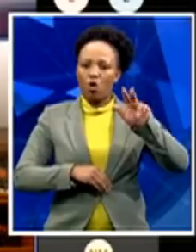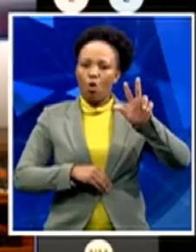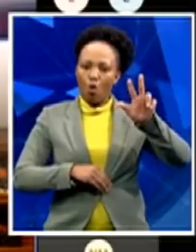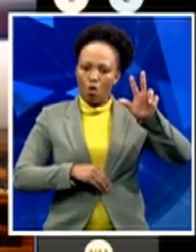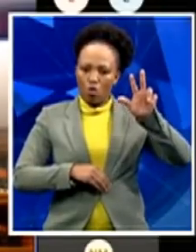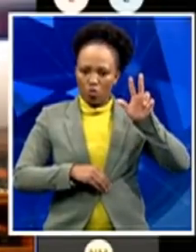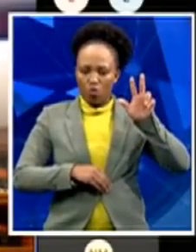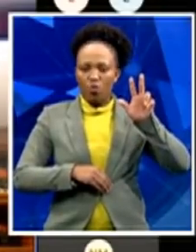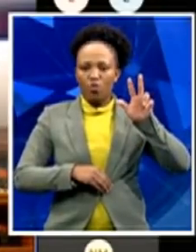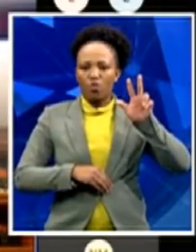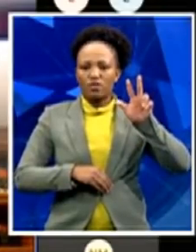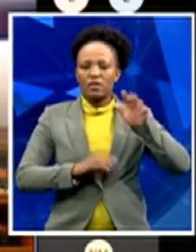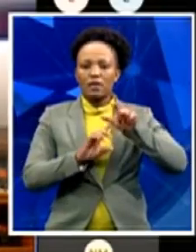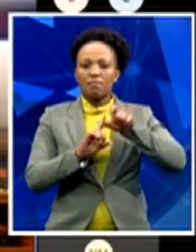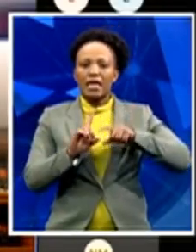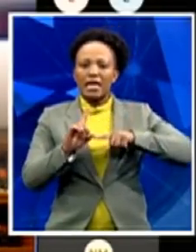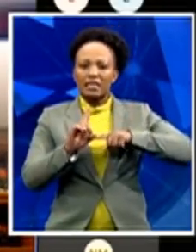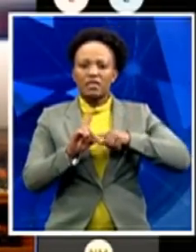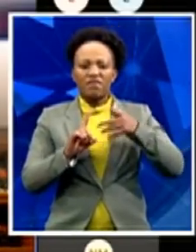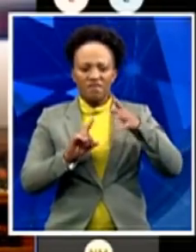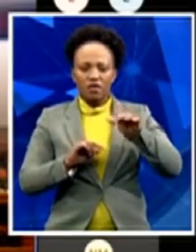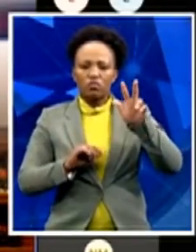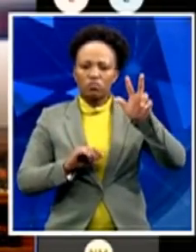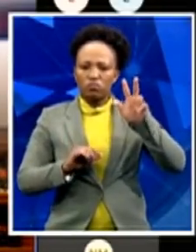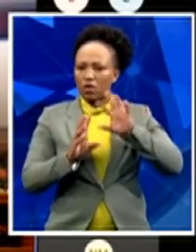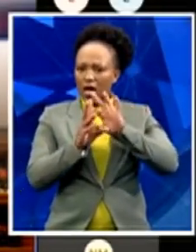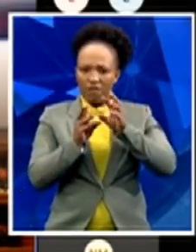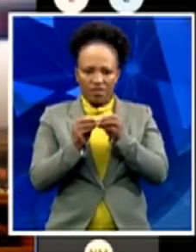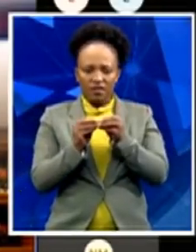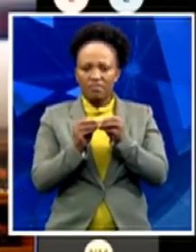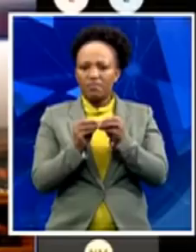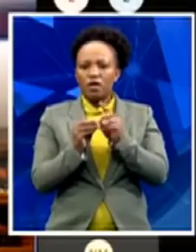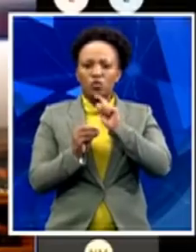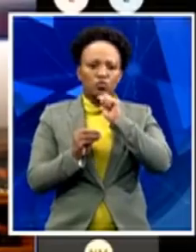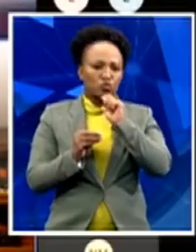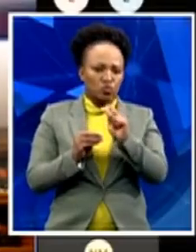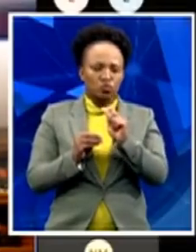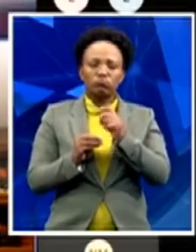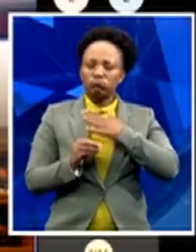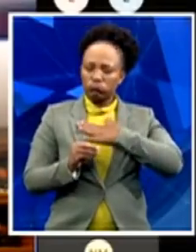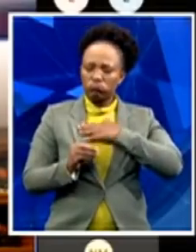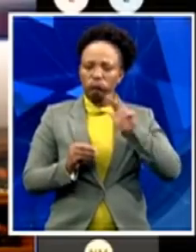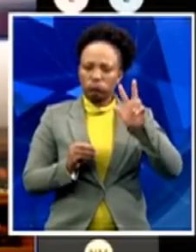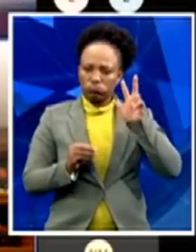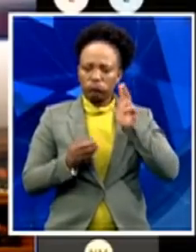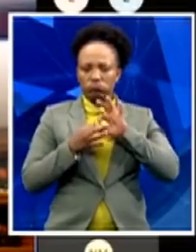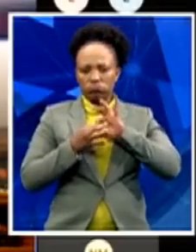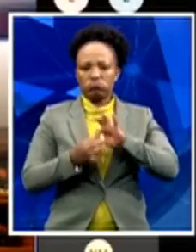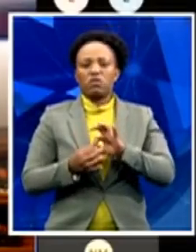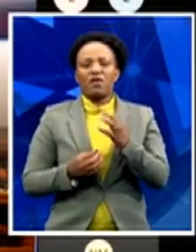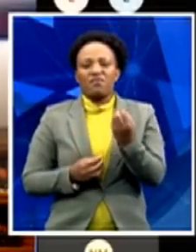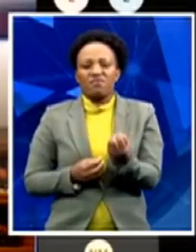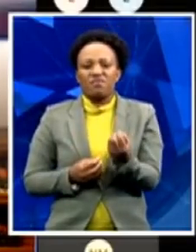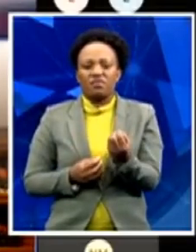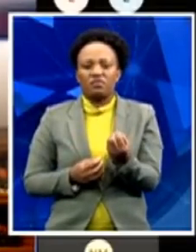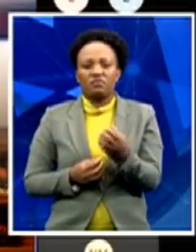swears that what she deposes to is true and correct. It's binding on her conscience. And therefore, even if in the body of the affidavit there